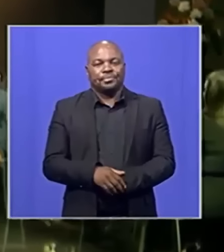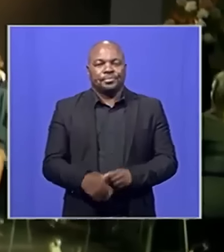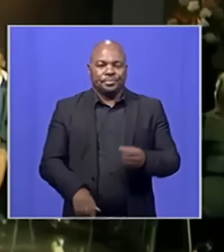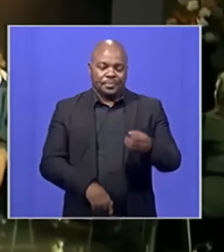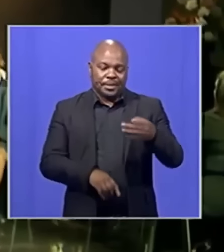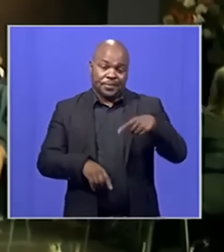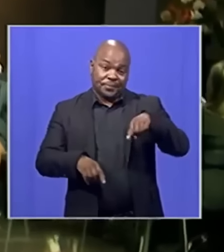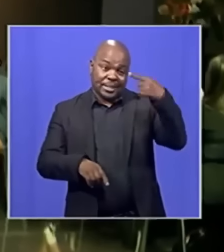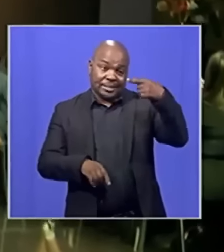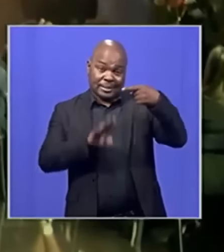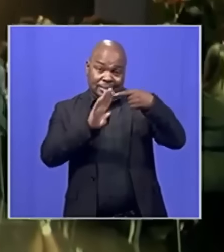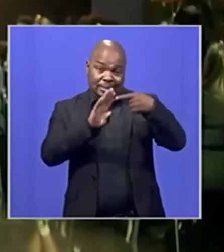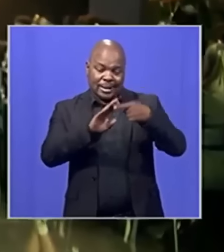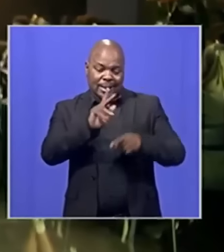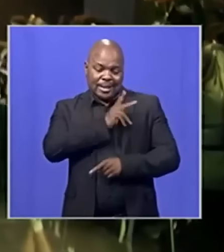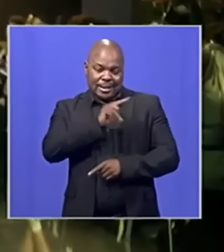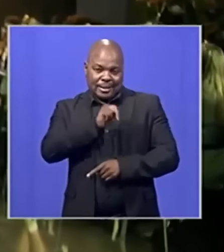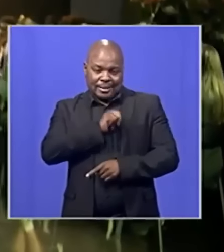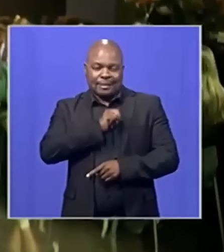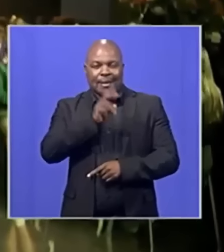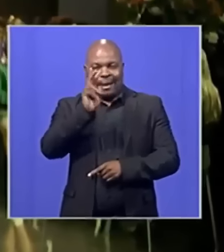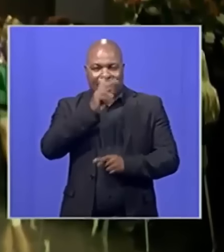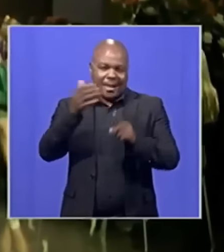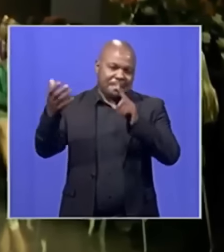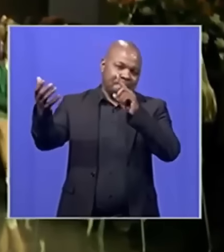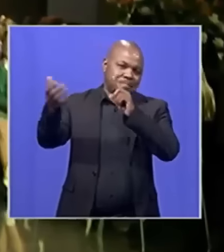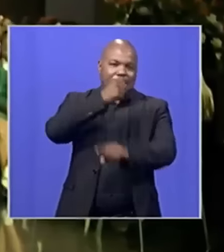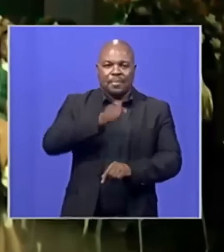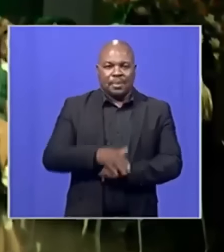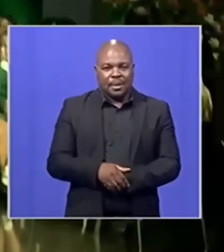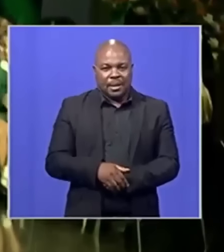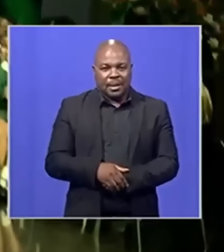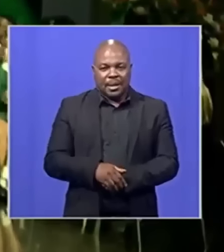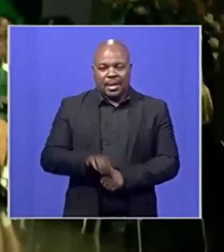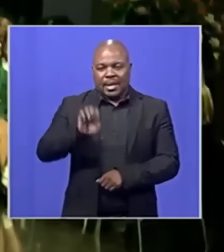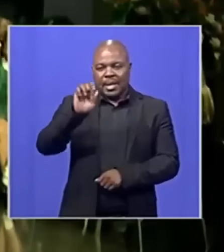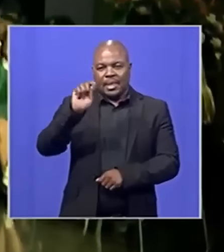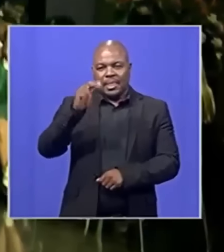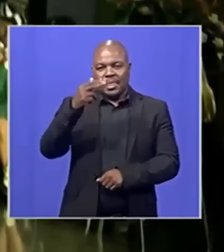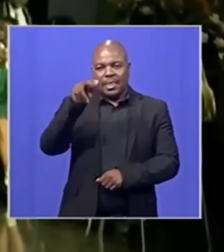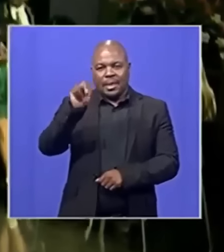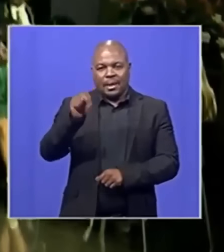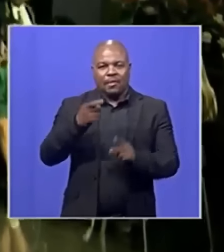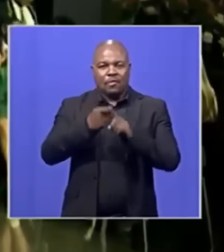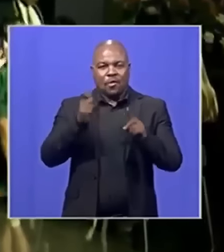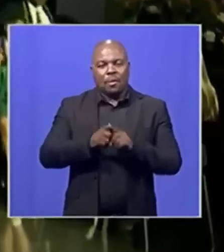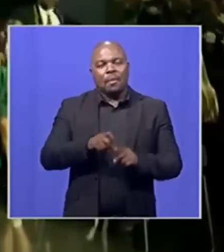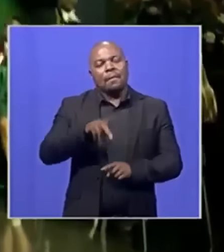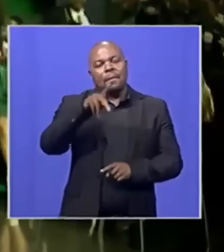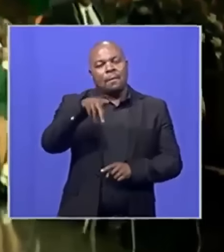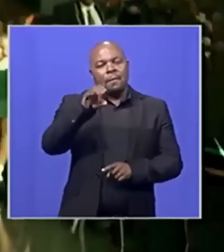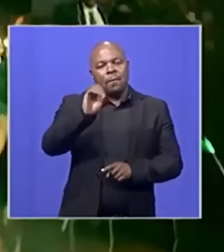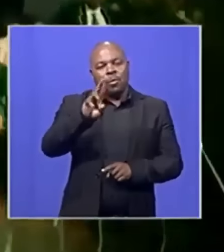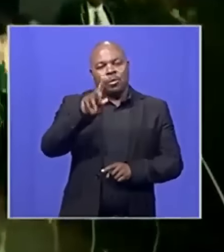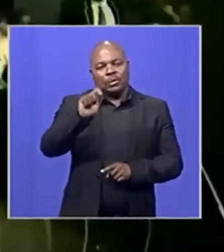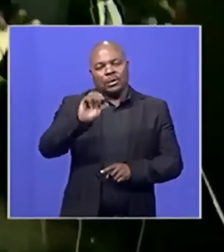And in first place, KZN, you keep taking it, Ethan Neil Naika from Port Shepstone Secondary.